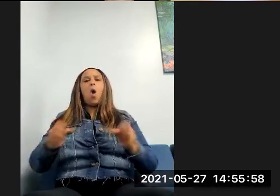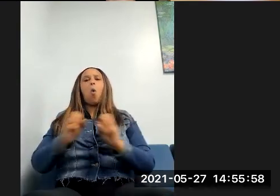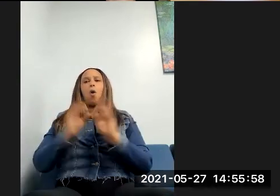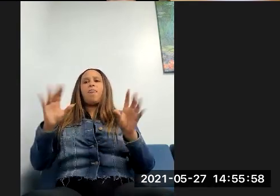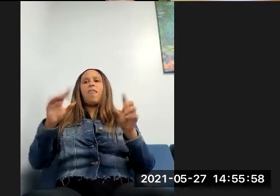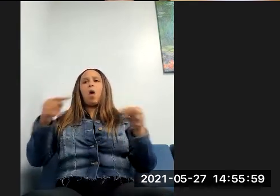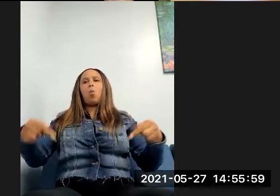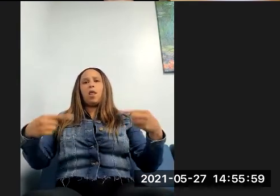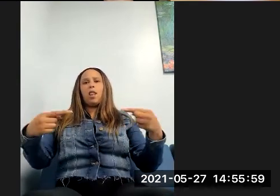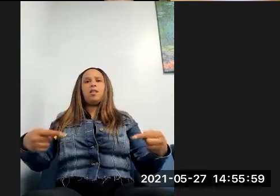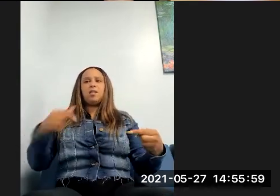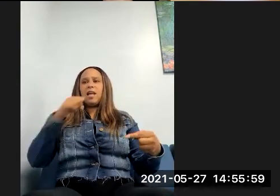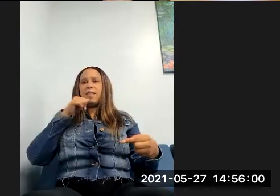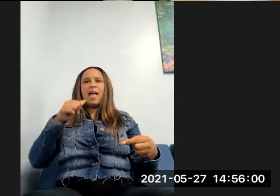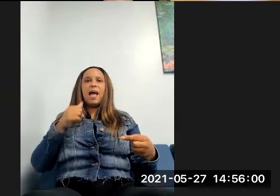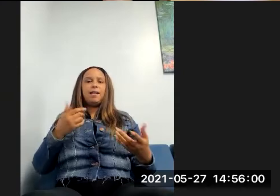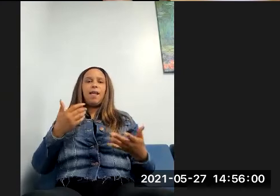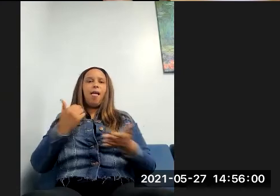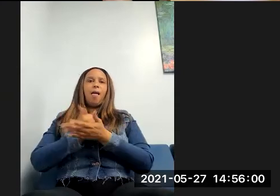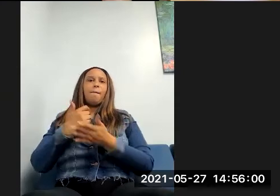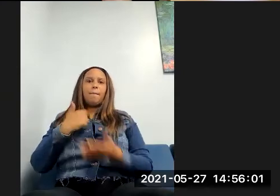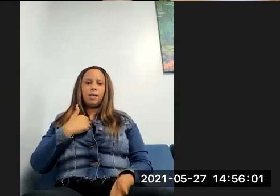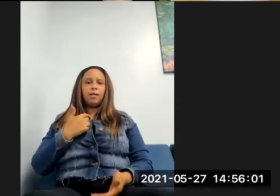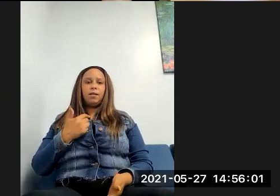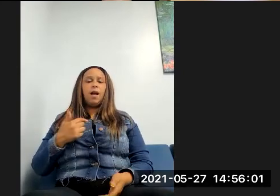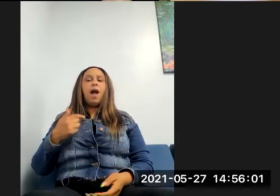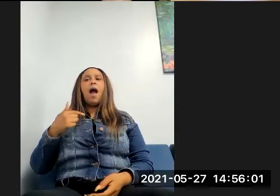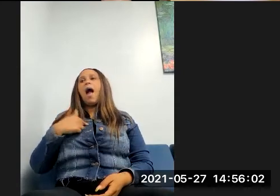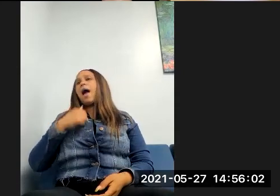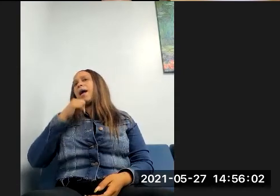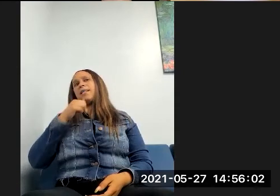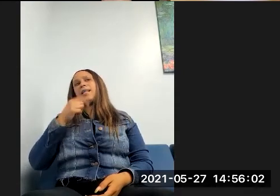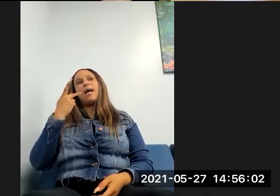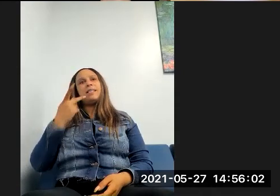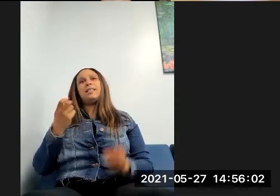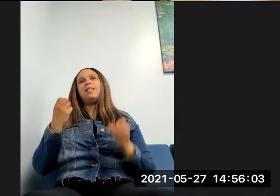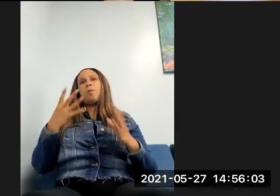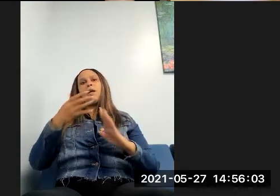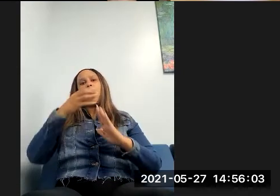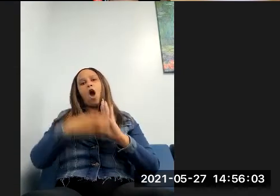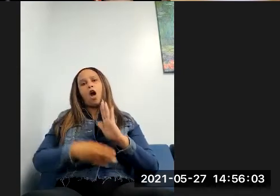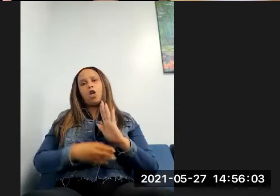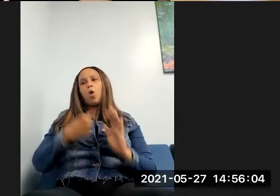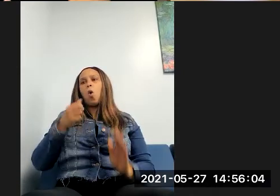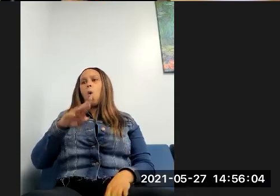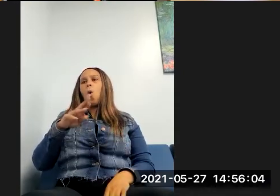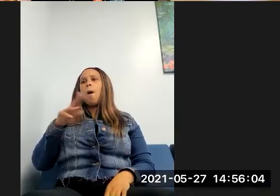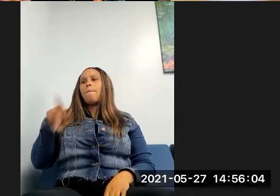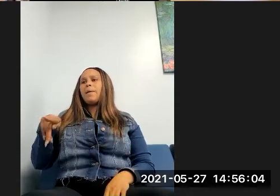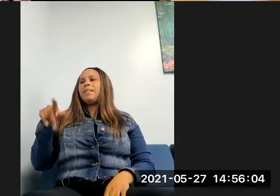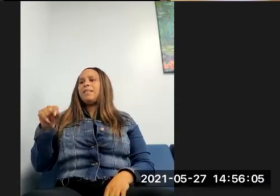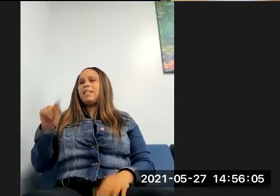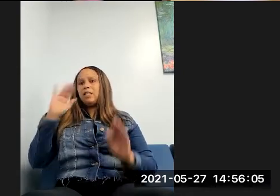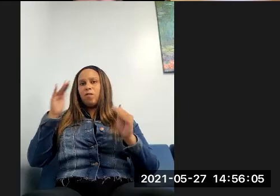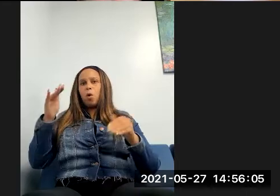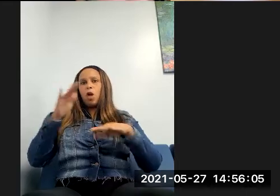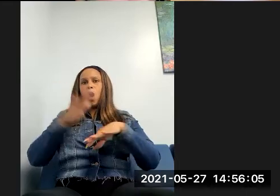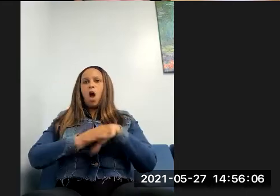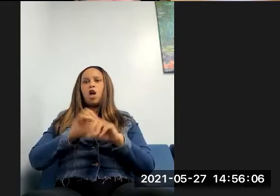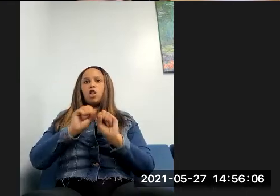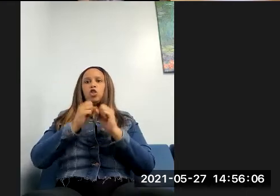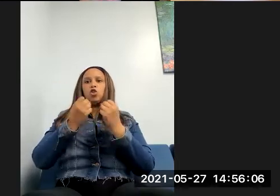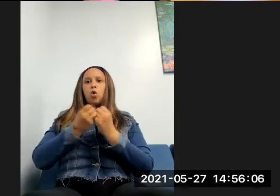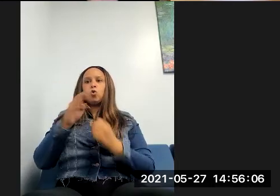me. I also don't see many articles and even PTs that focus on the social media,